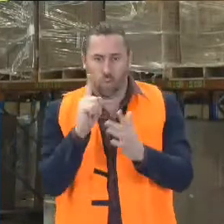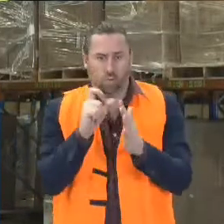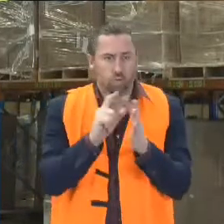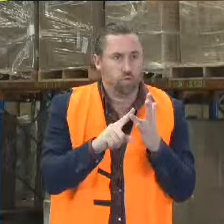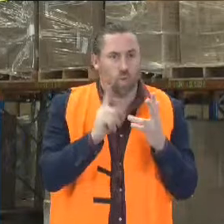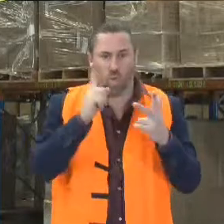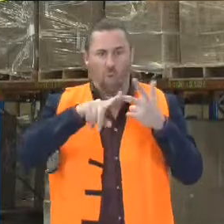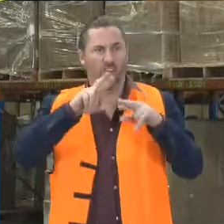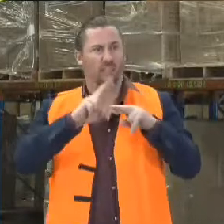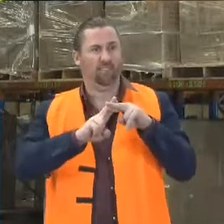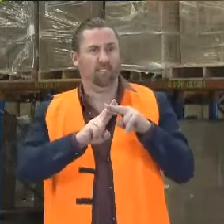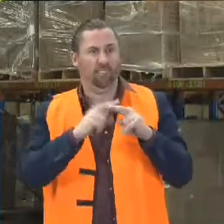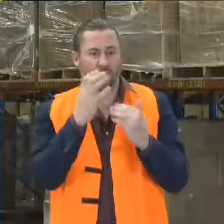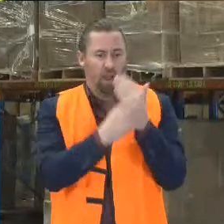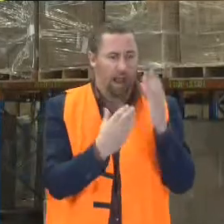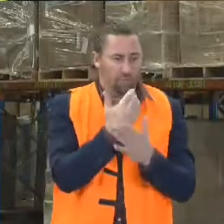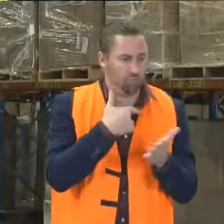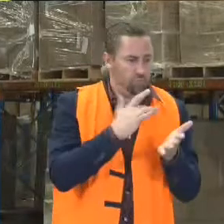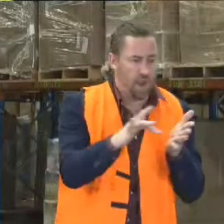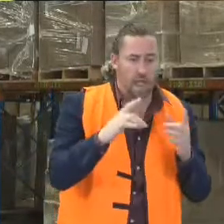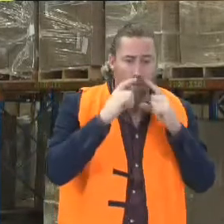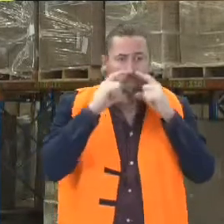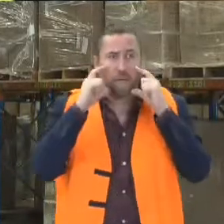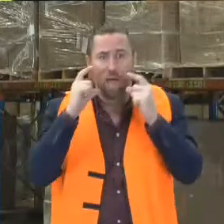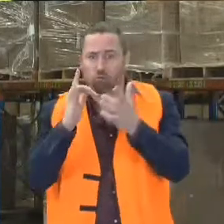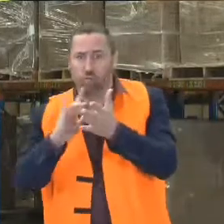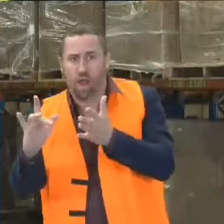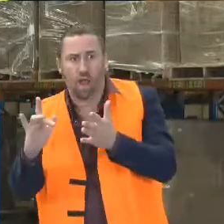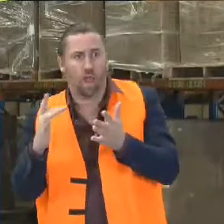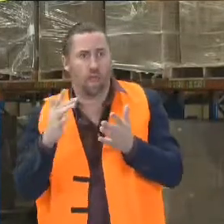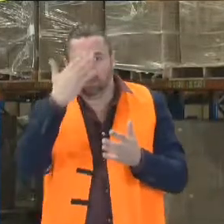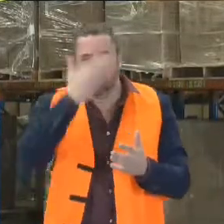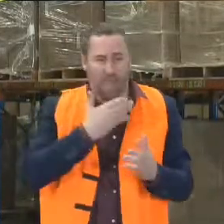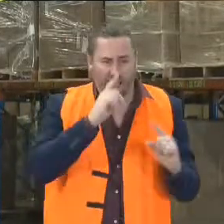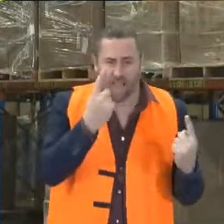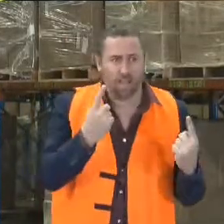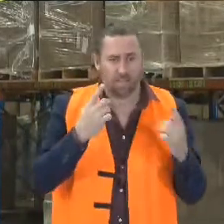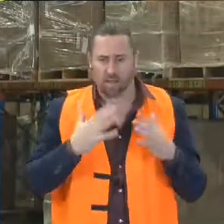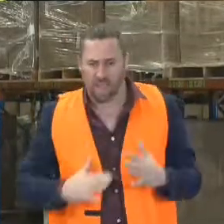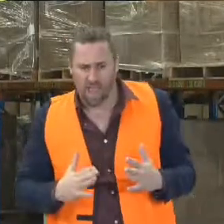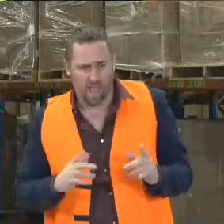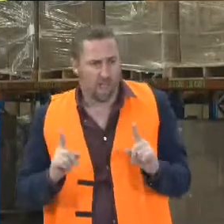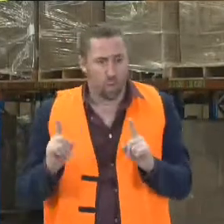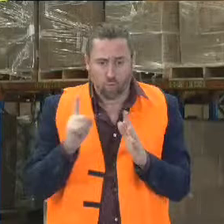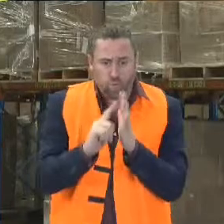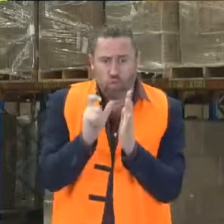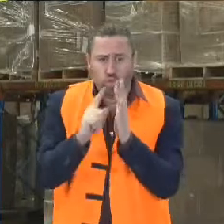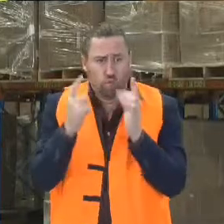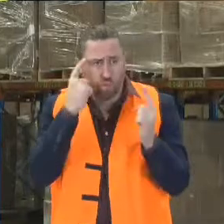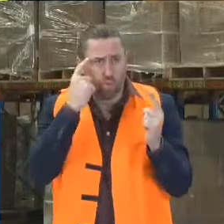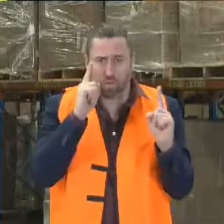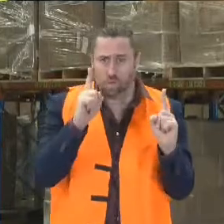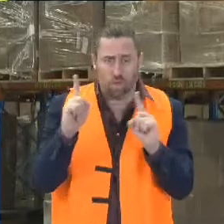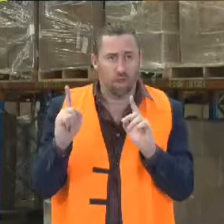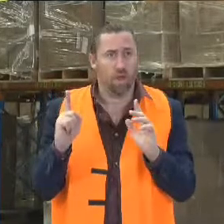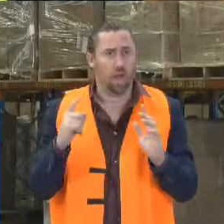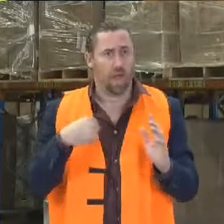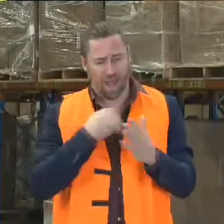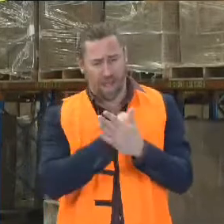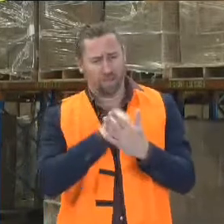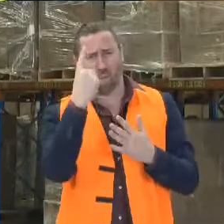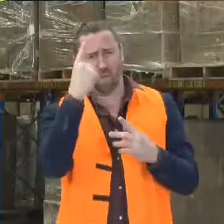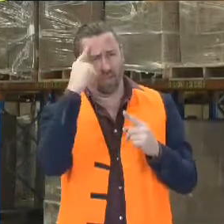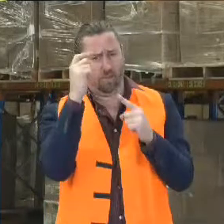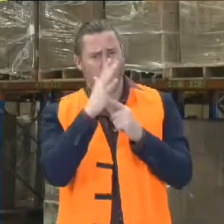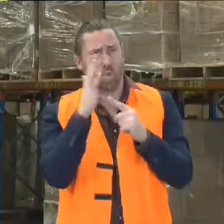shortage of protective equipment. I wanted to make sure that our staff were safe